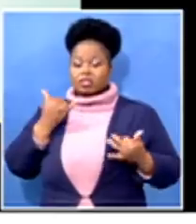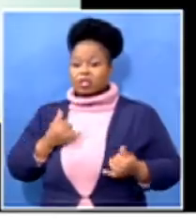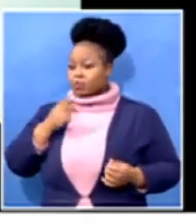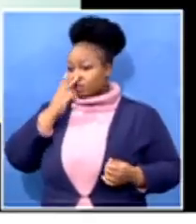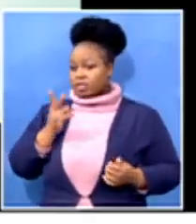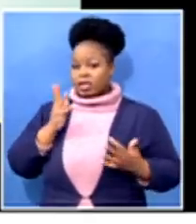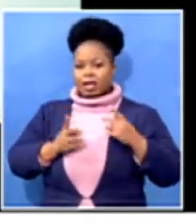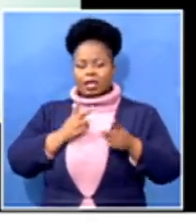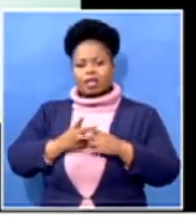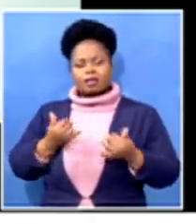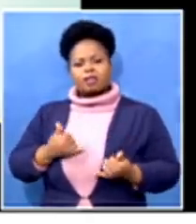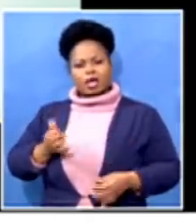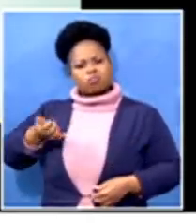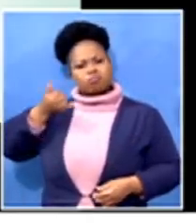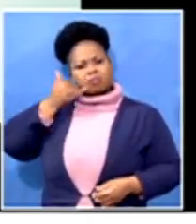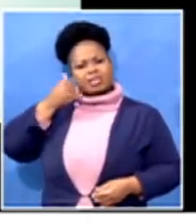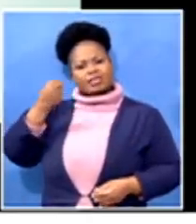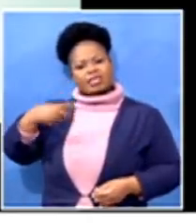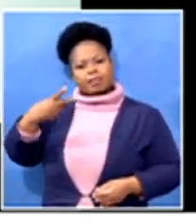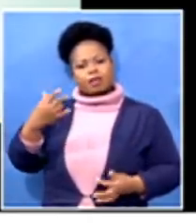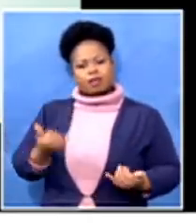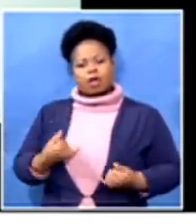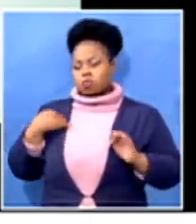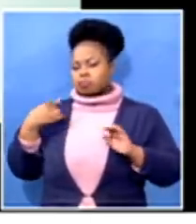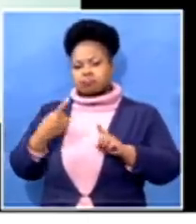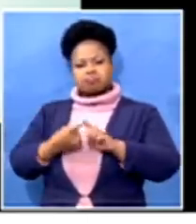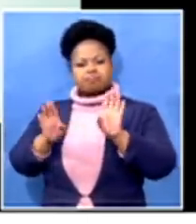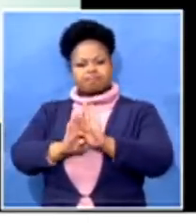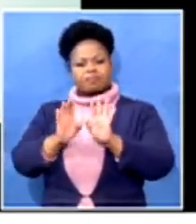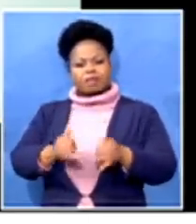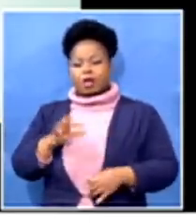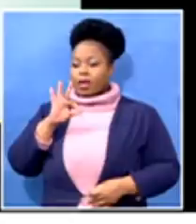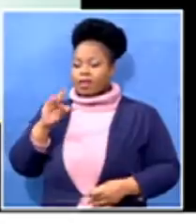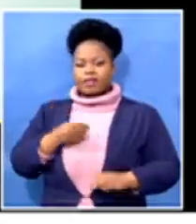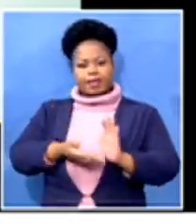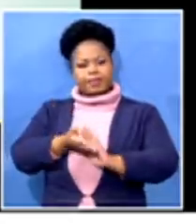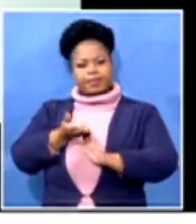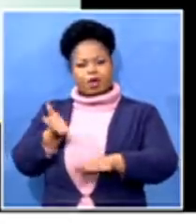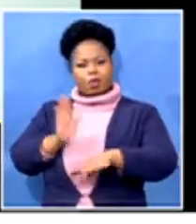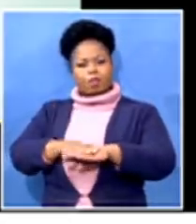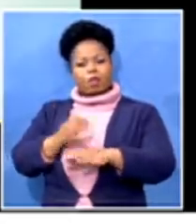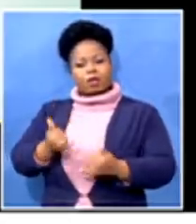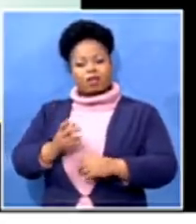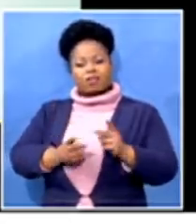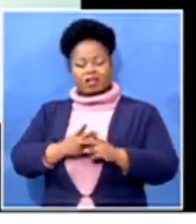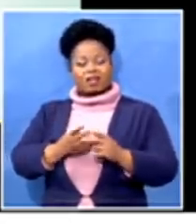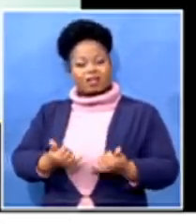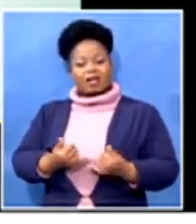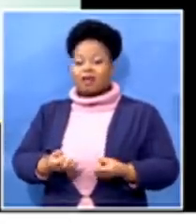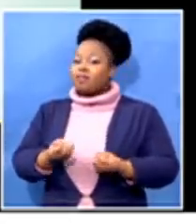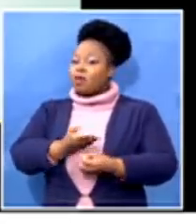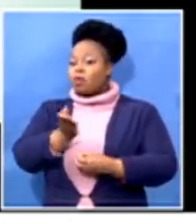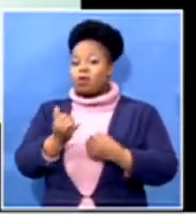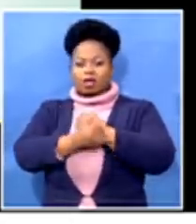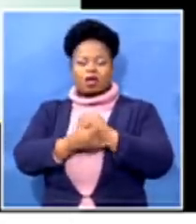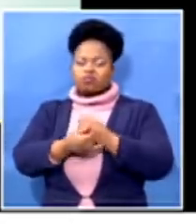our calls have literally doubled since lockdown, and we're seeing them increase on a daily basis. So across the country, people have been